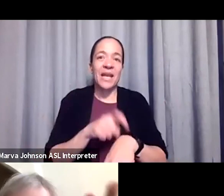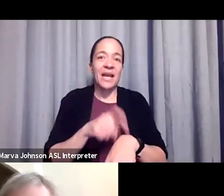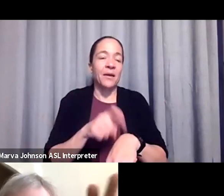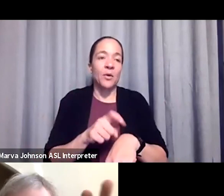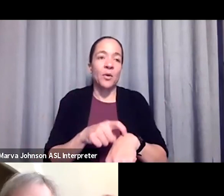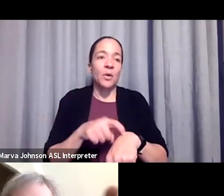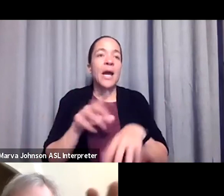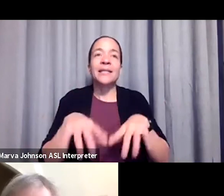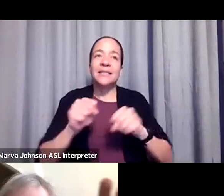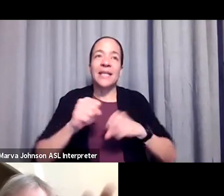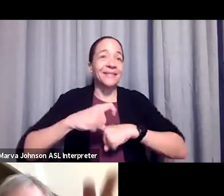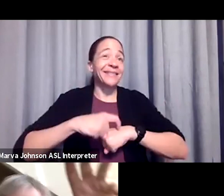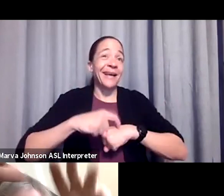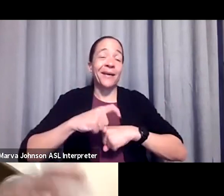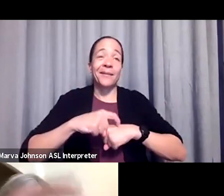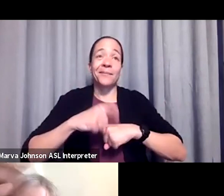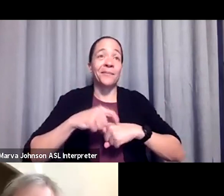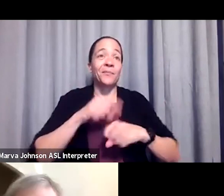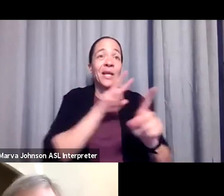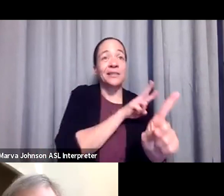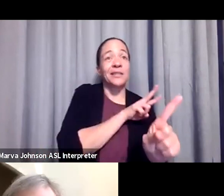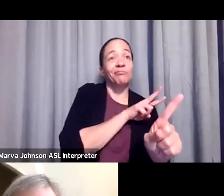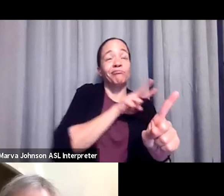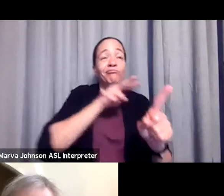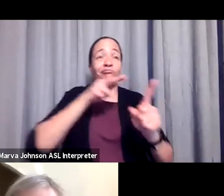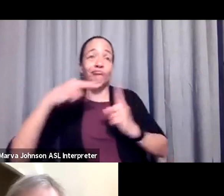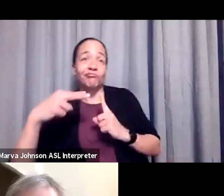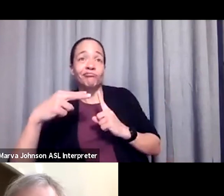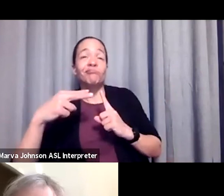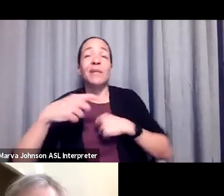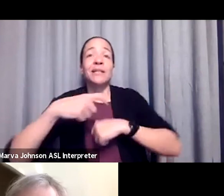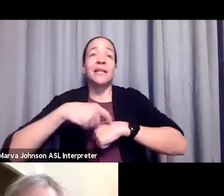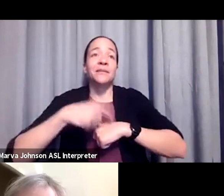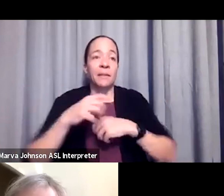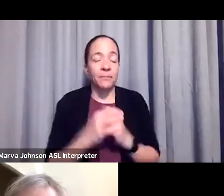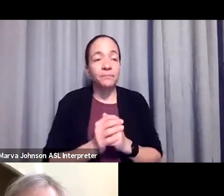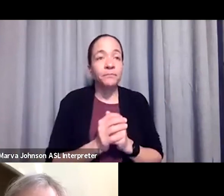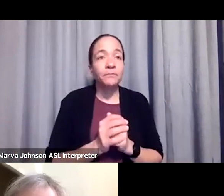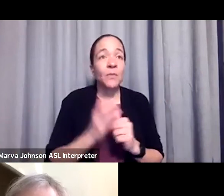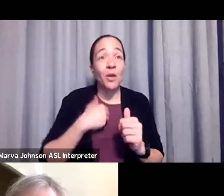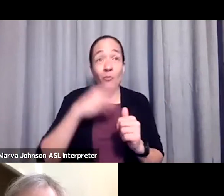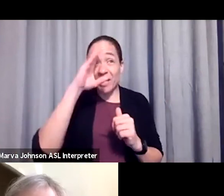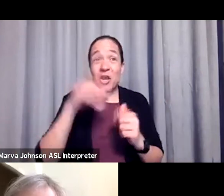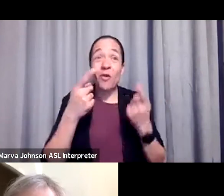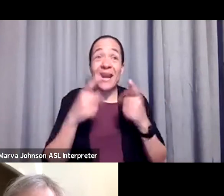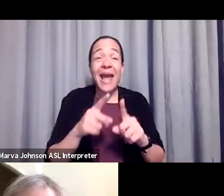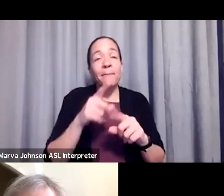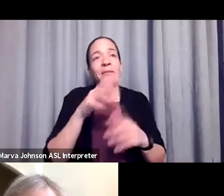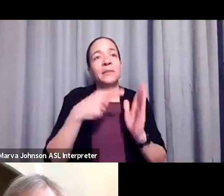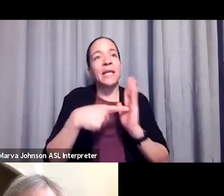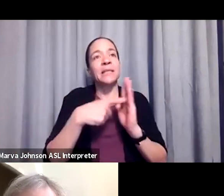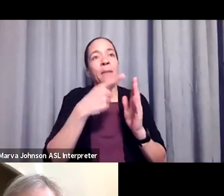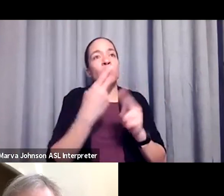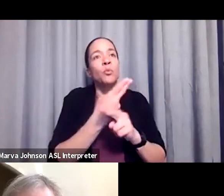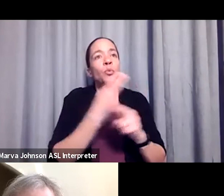rock. It takes time to replace or shift narratives. But we know when it happens. Marriage equality, the example that we started with.